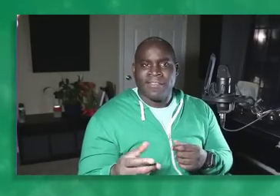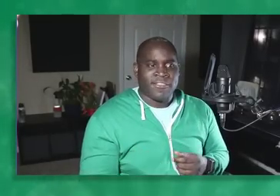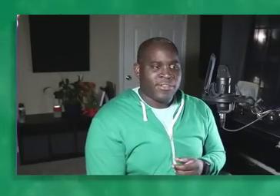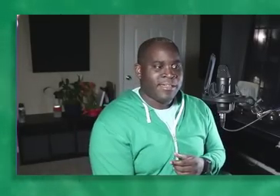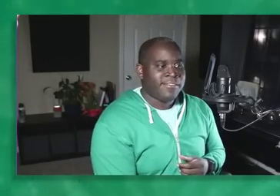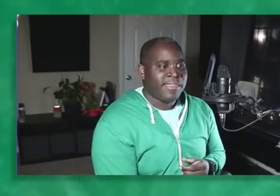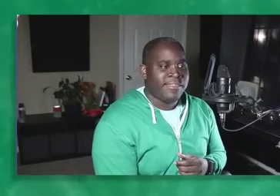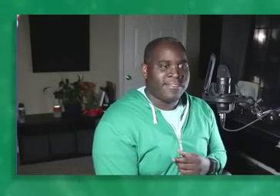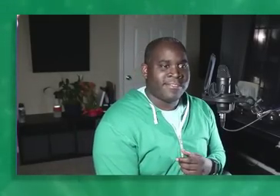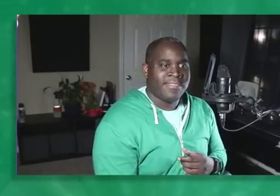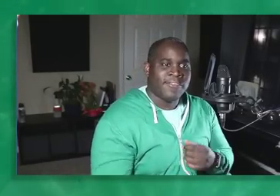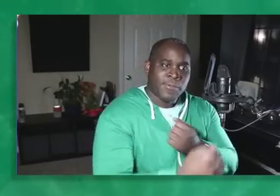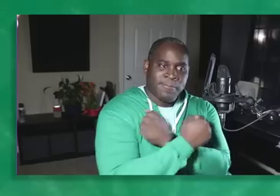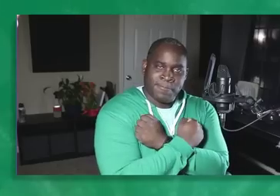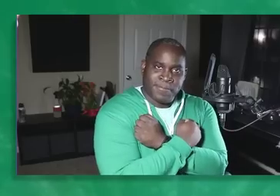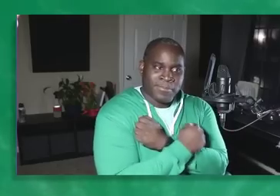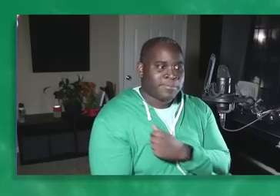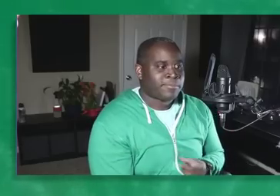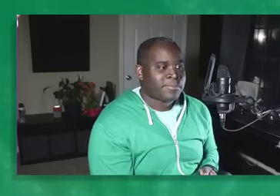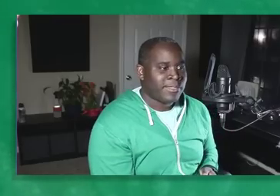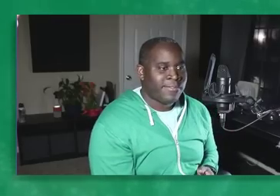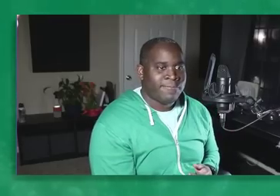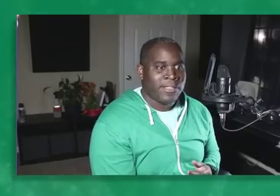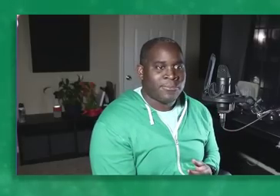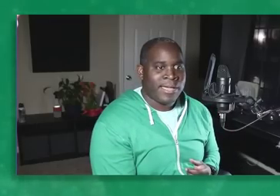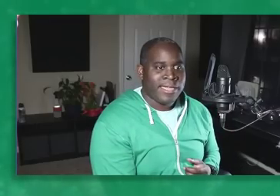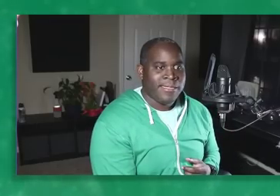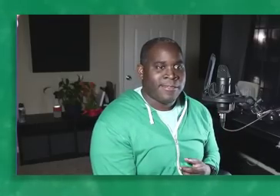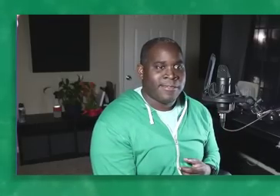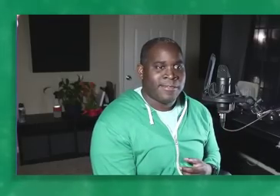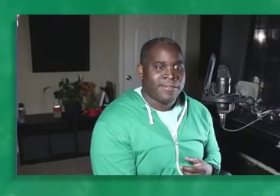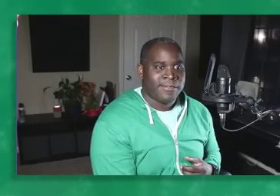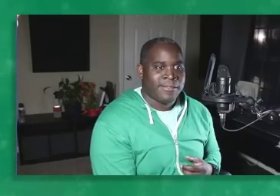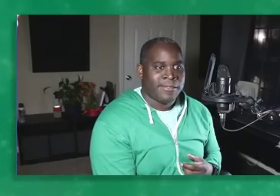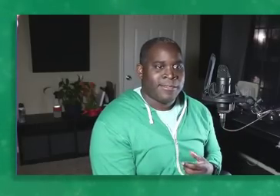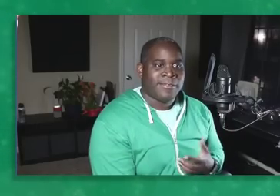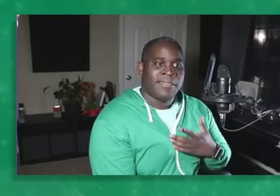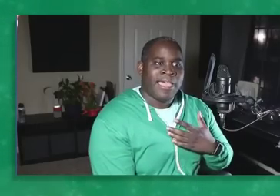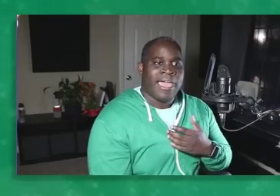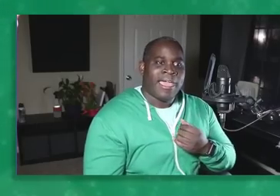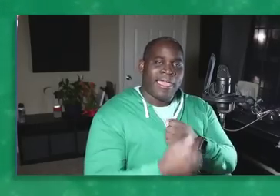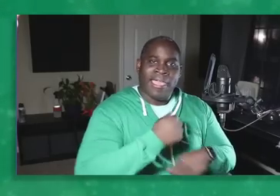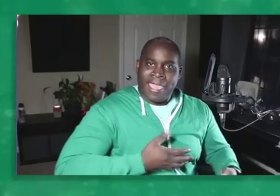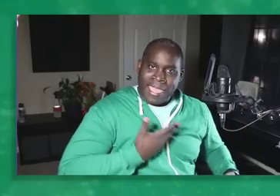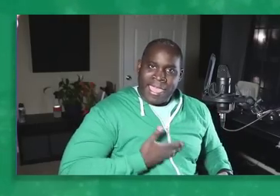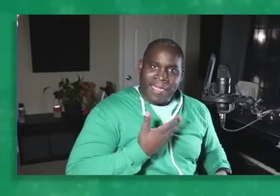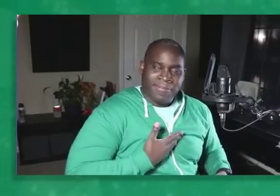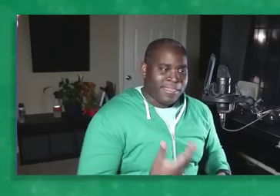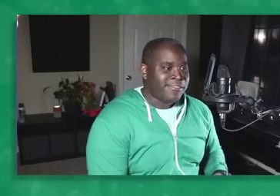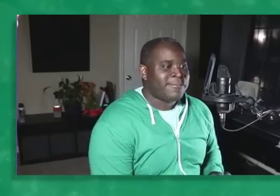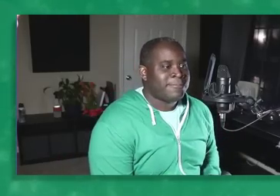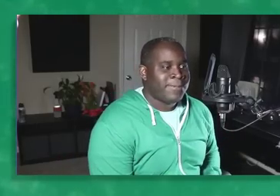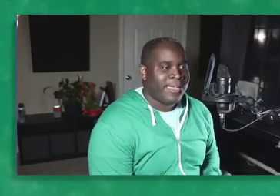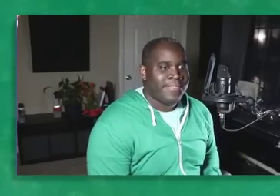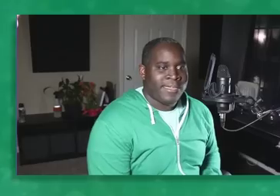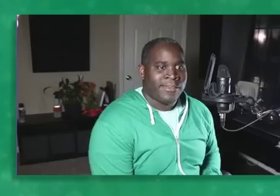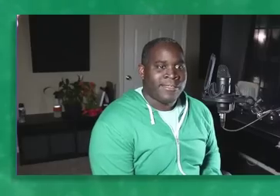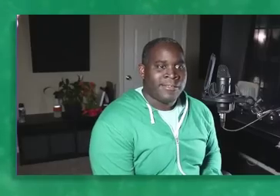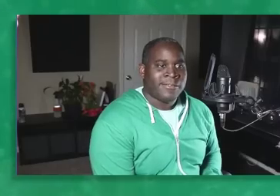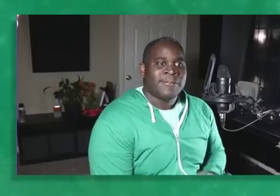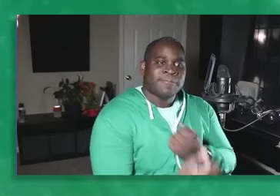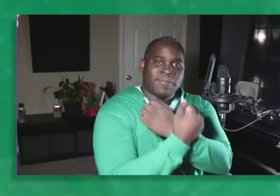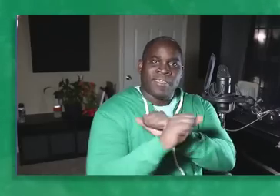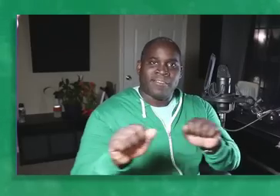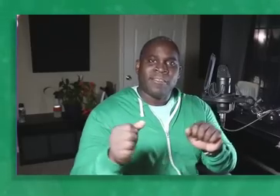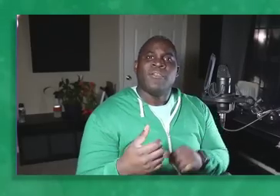three signs that she does is this one, followed by I'm so this, and glad then